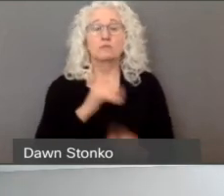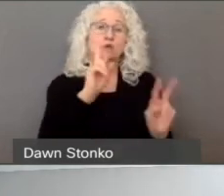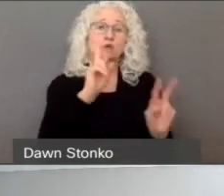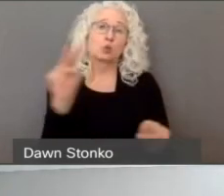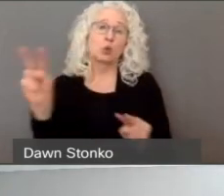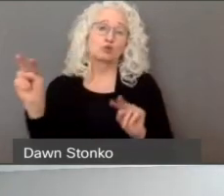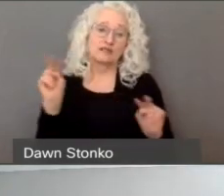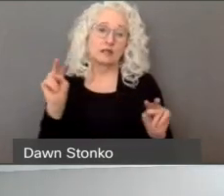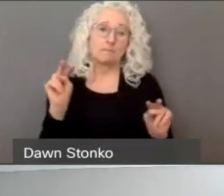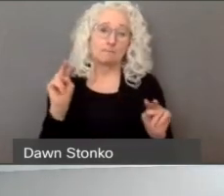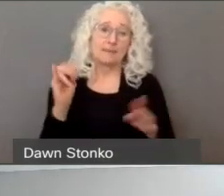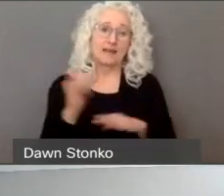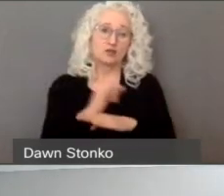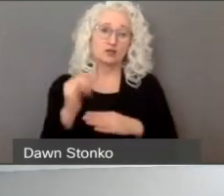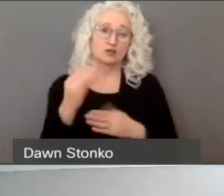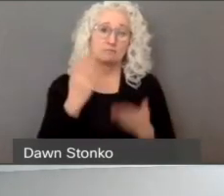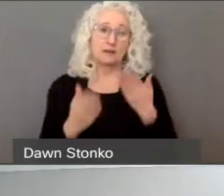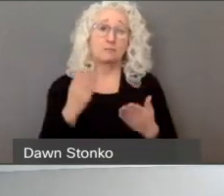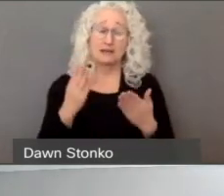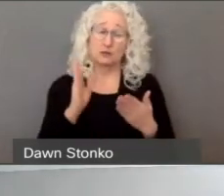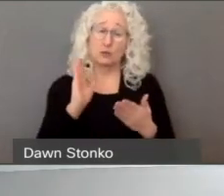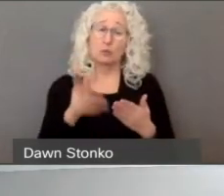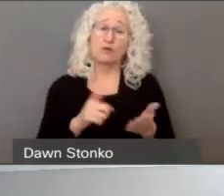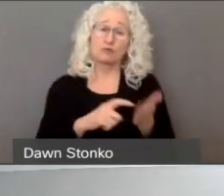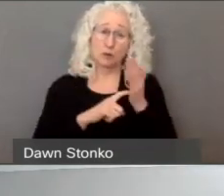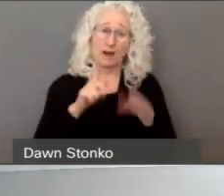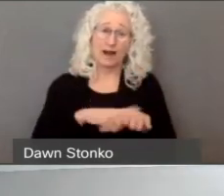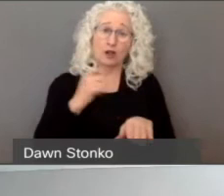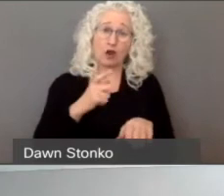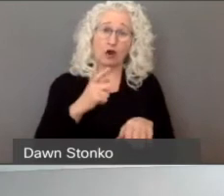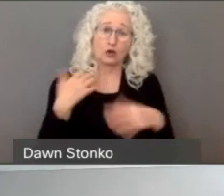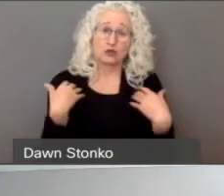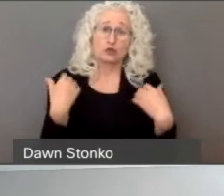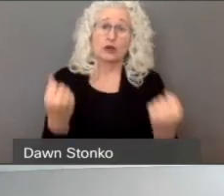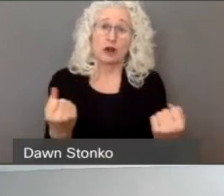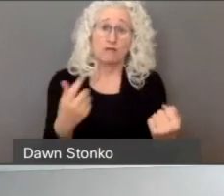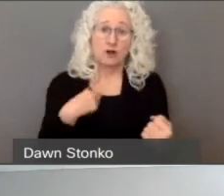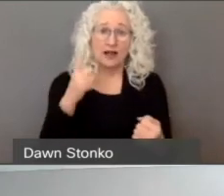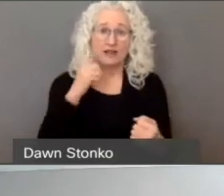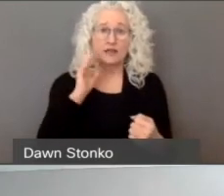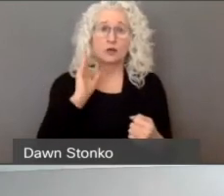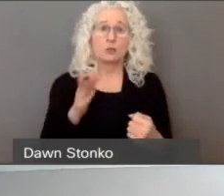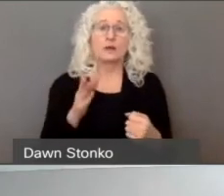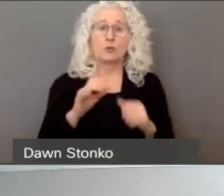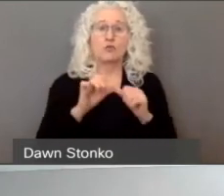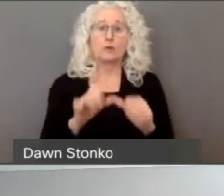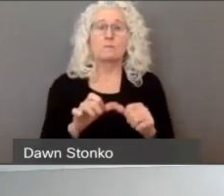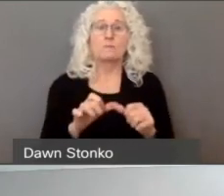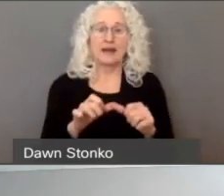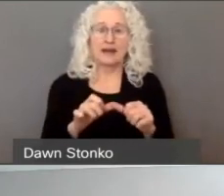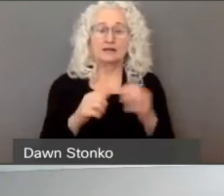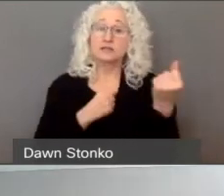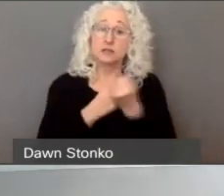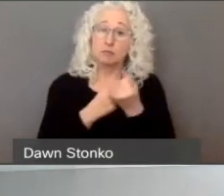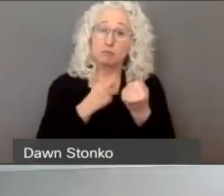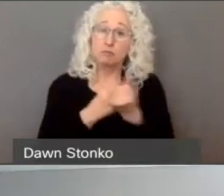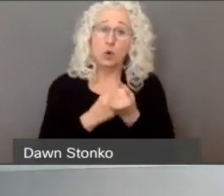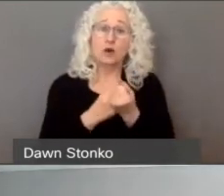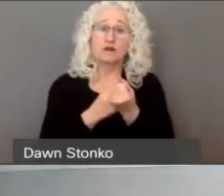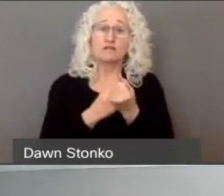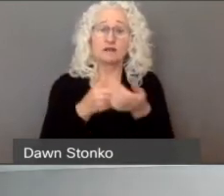industry, might take a little bit longer. And so I think we're going to remain nimble, and we're going to remain supportive, and we're going to